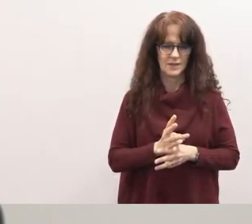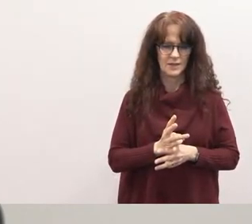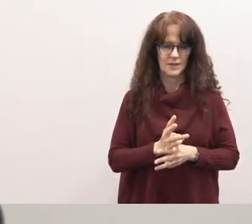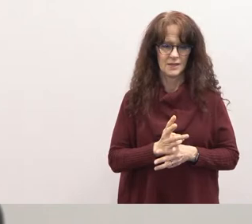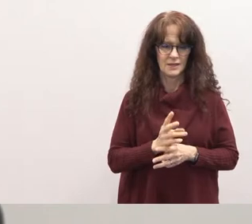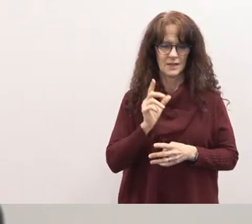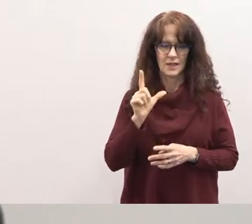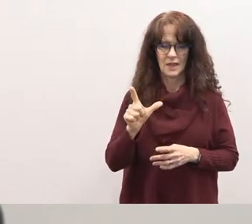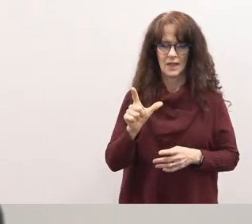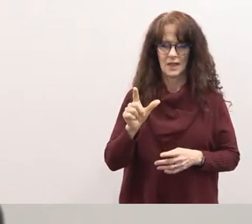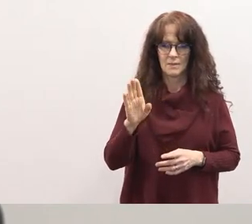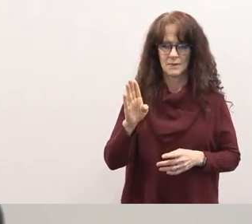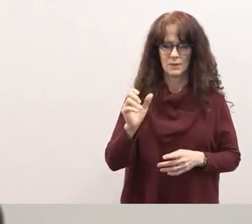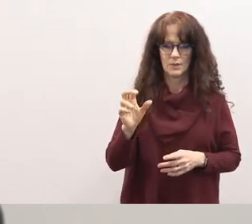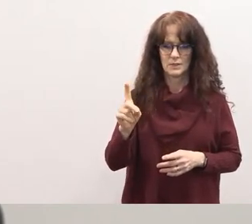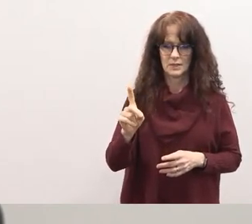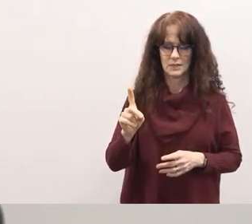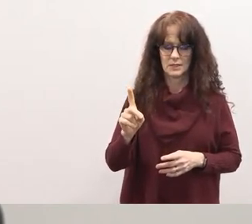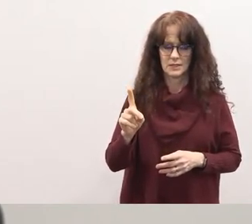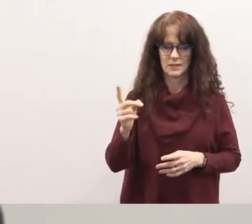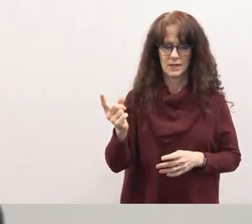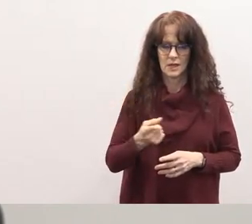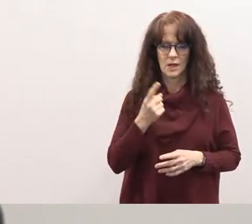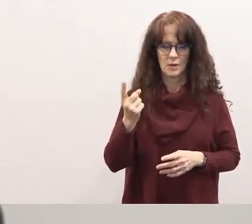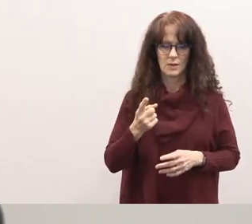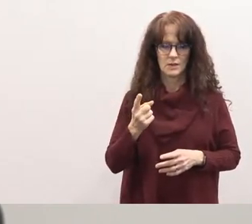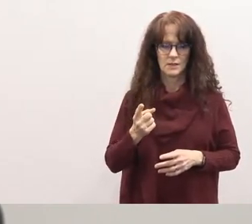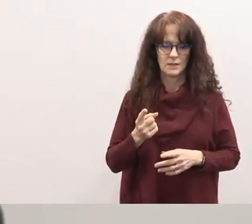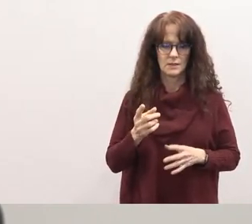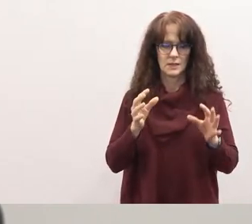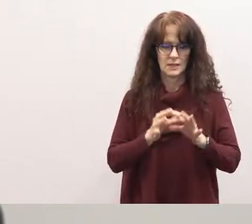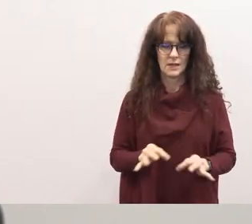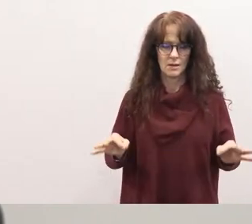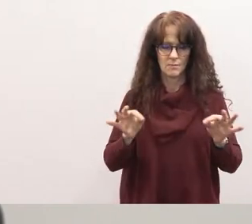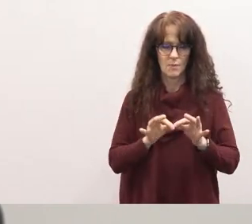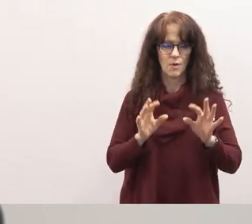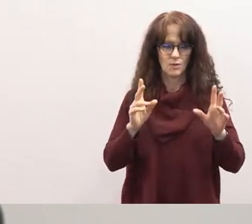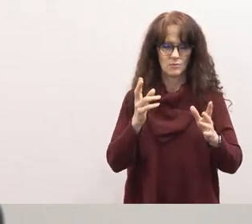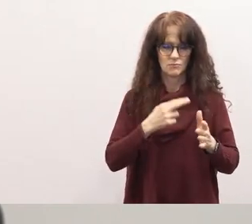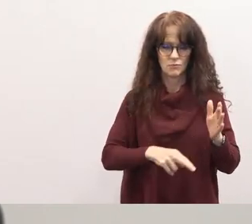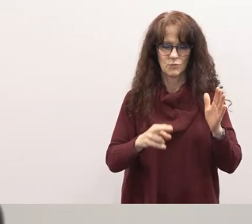Long Beach Unified School District has always played a significant role in my life.